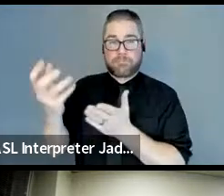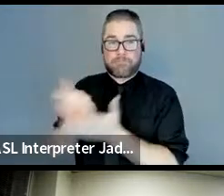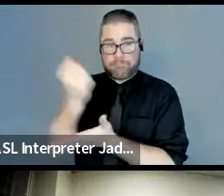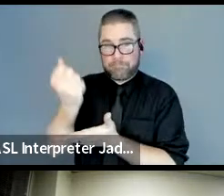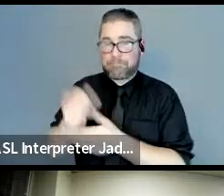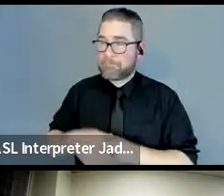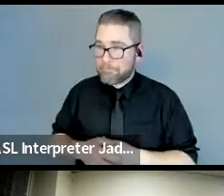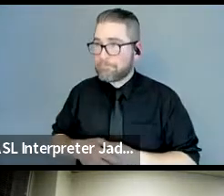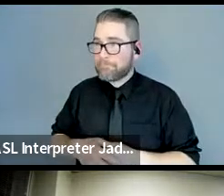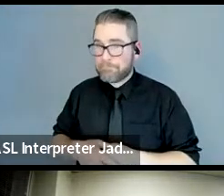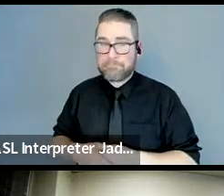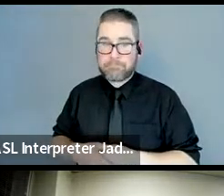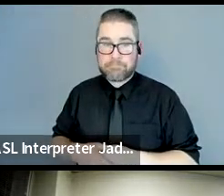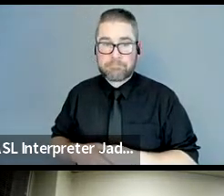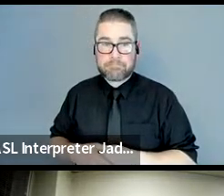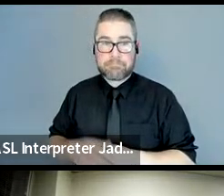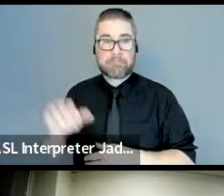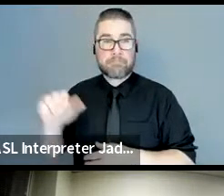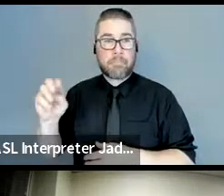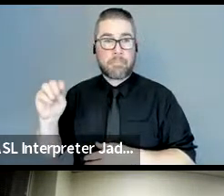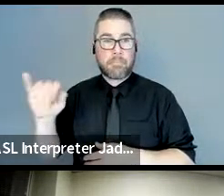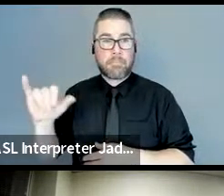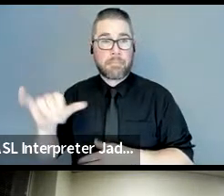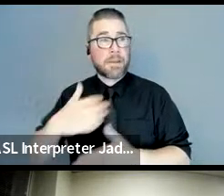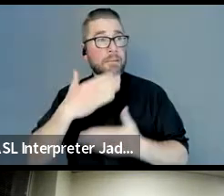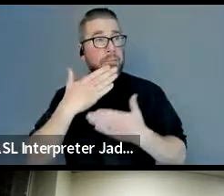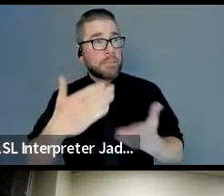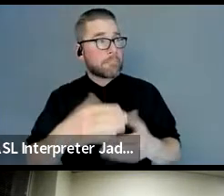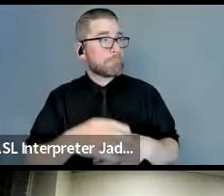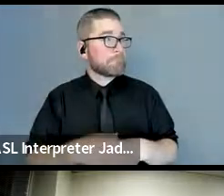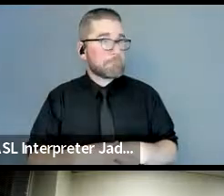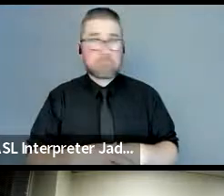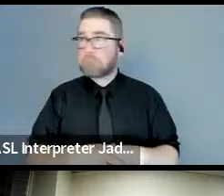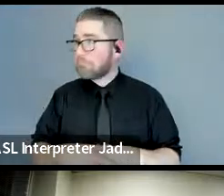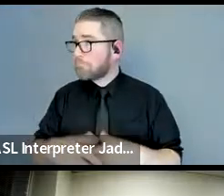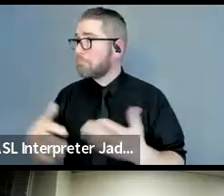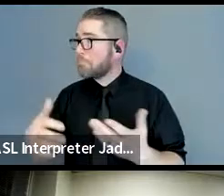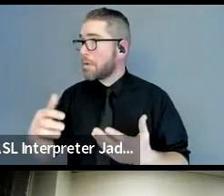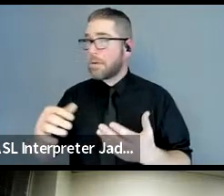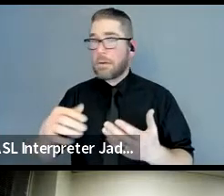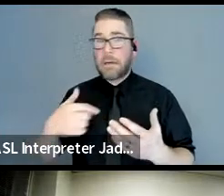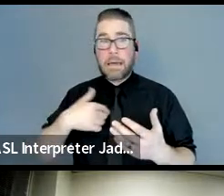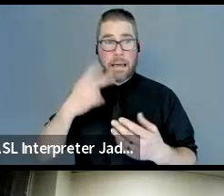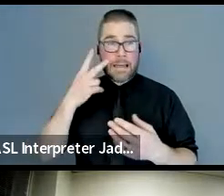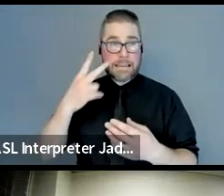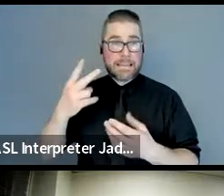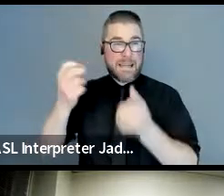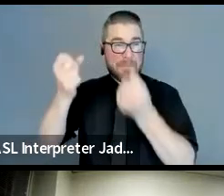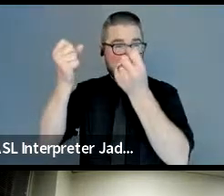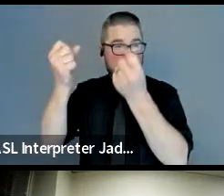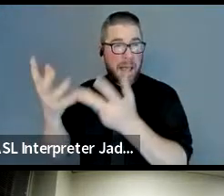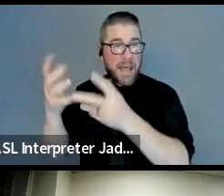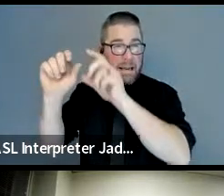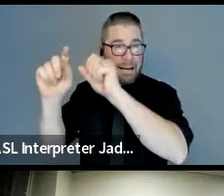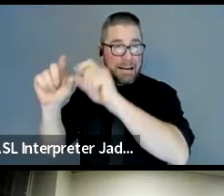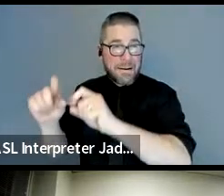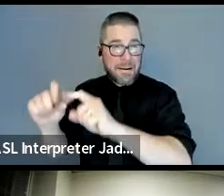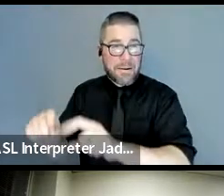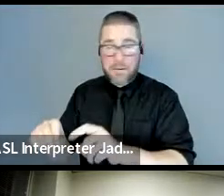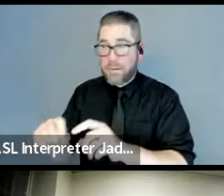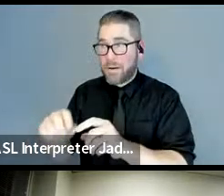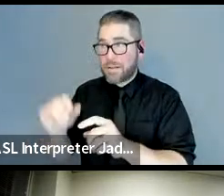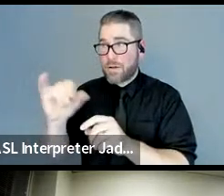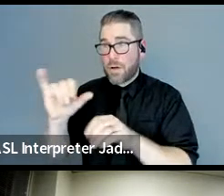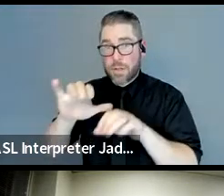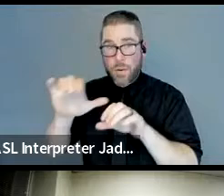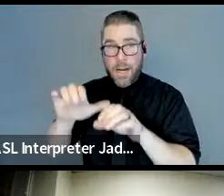Thank you. So it sounds like at this time, there is a lot of questions. There's an action item